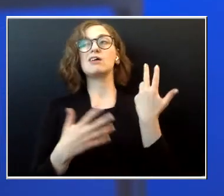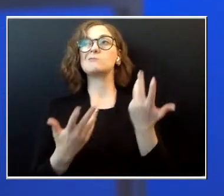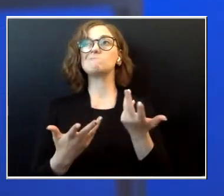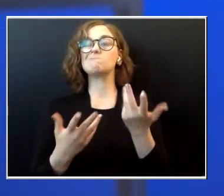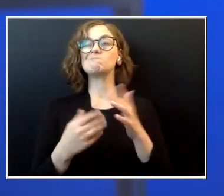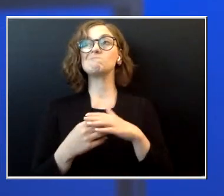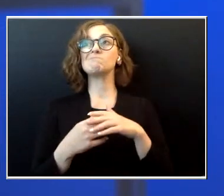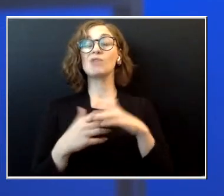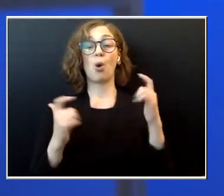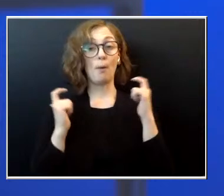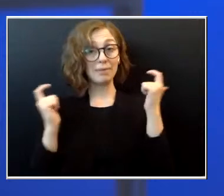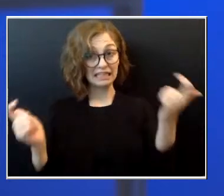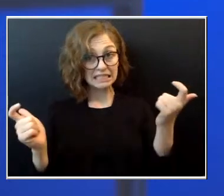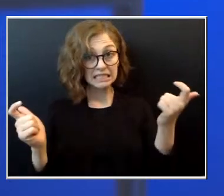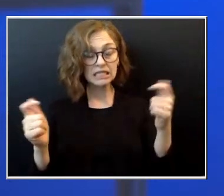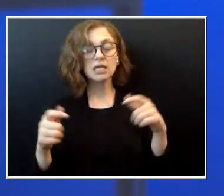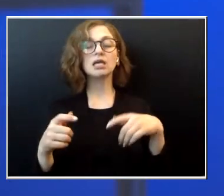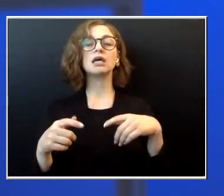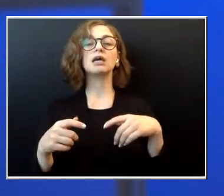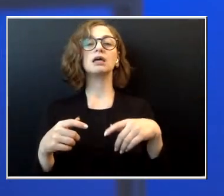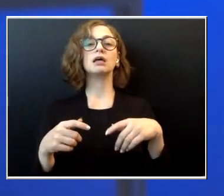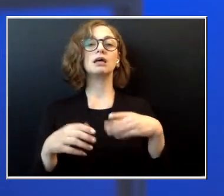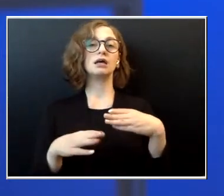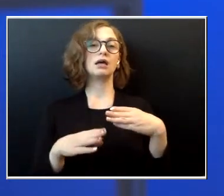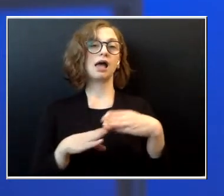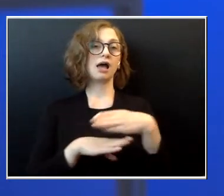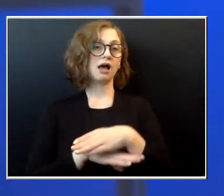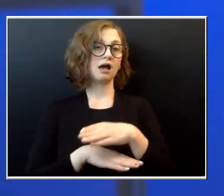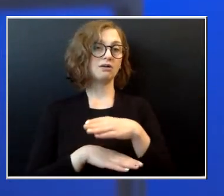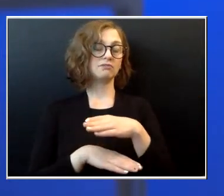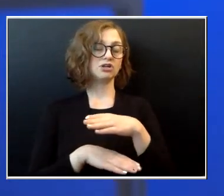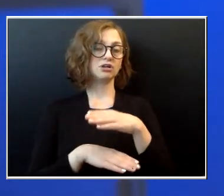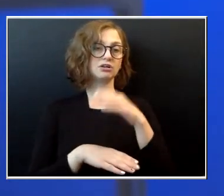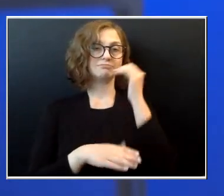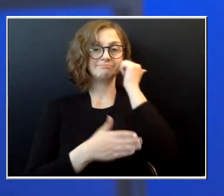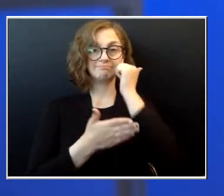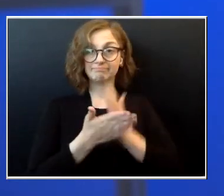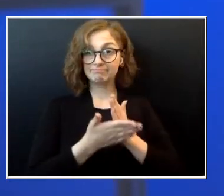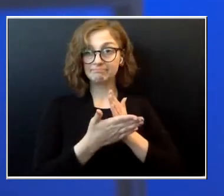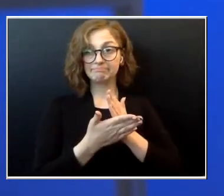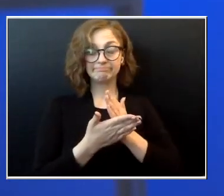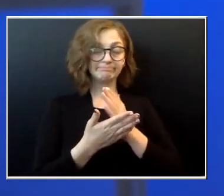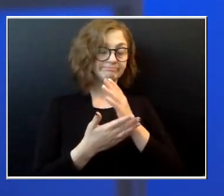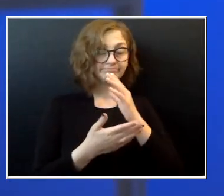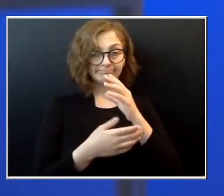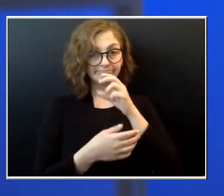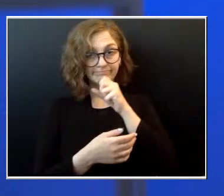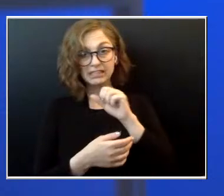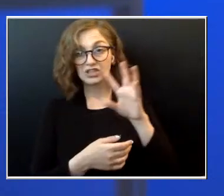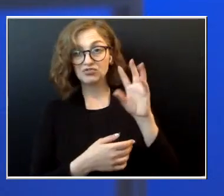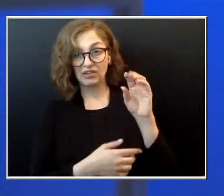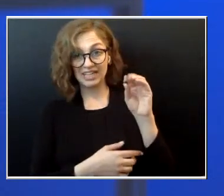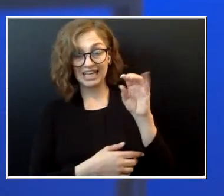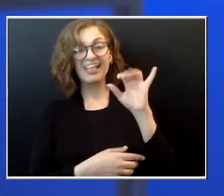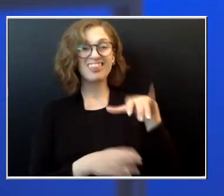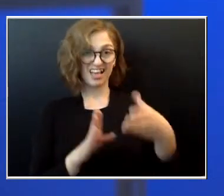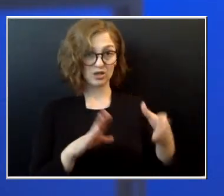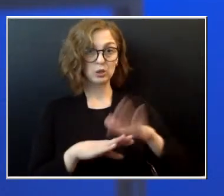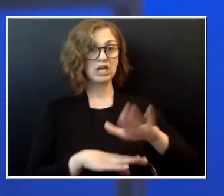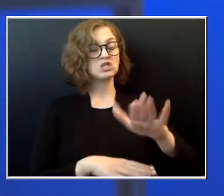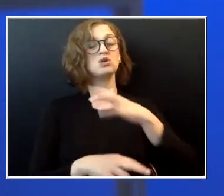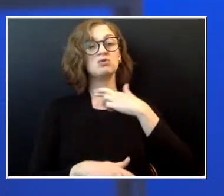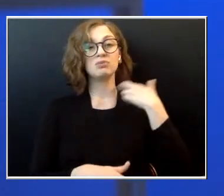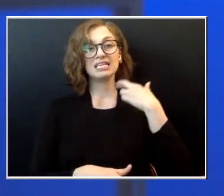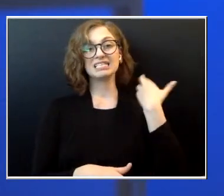obese after the age at menopause, after age 50. That increases your risk by about